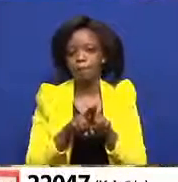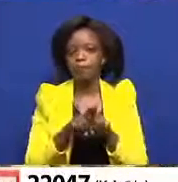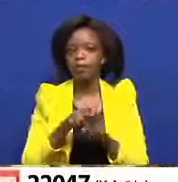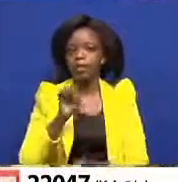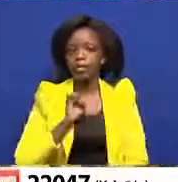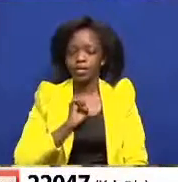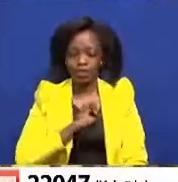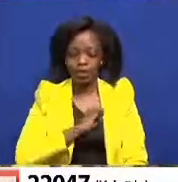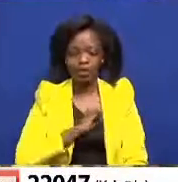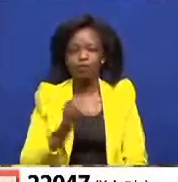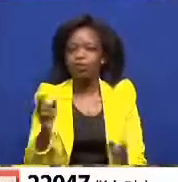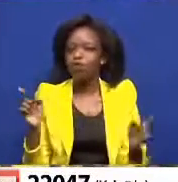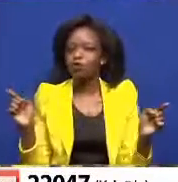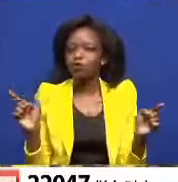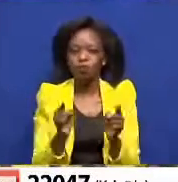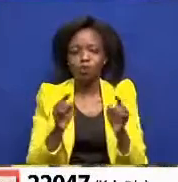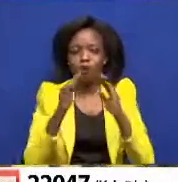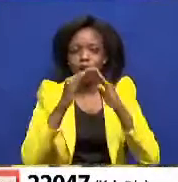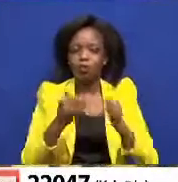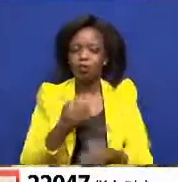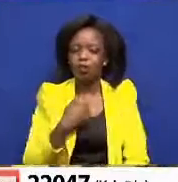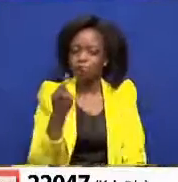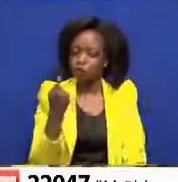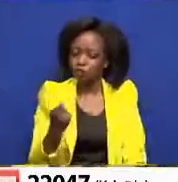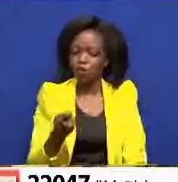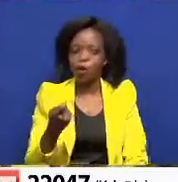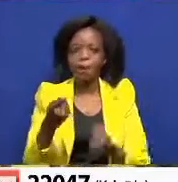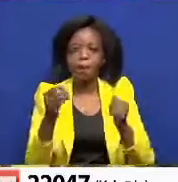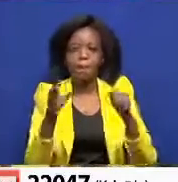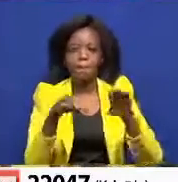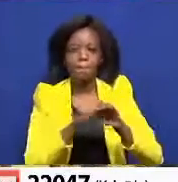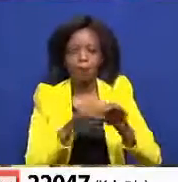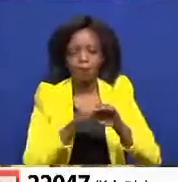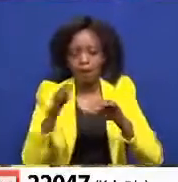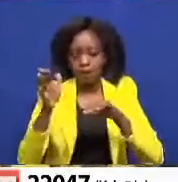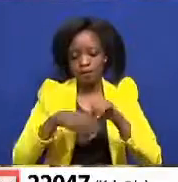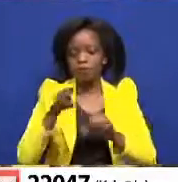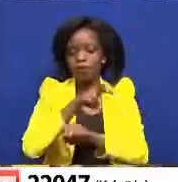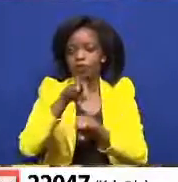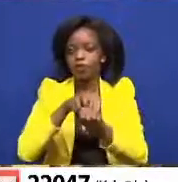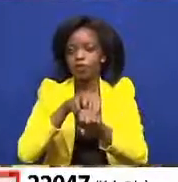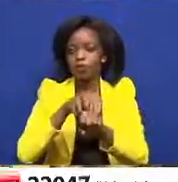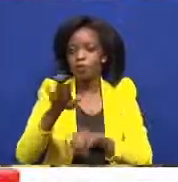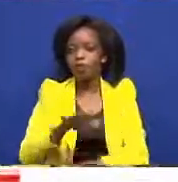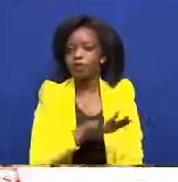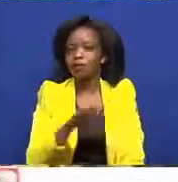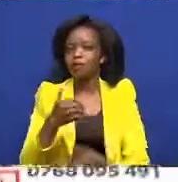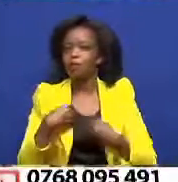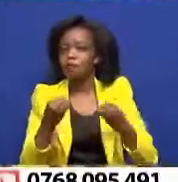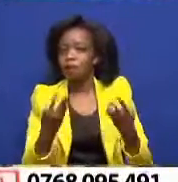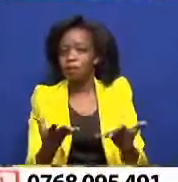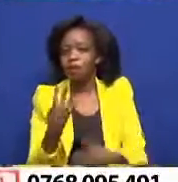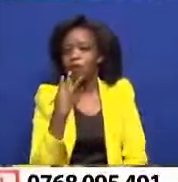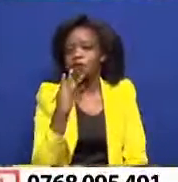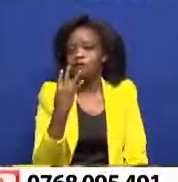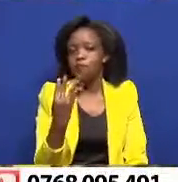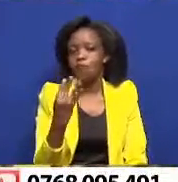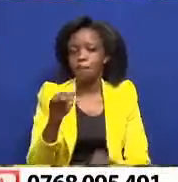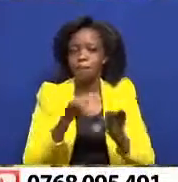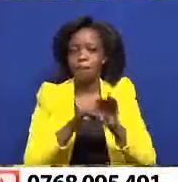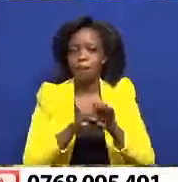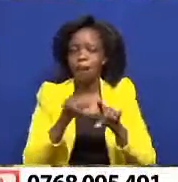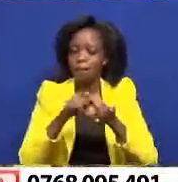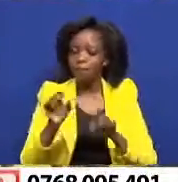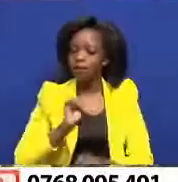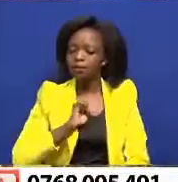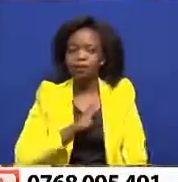Senate is a small house that has very few members, unlike the National Assembly. National Assembly has almost 400 members. But Senate is